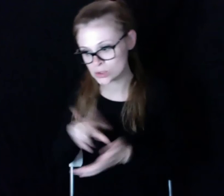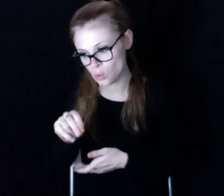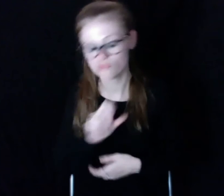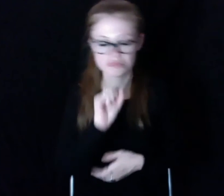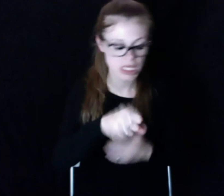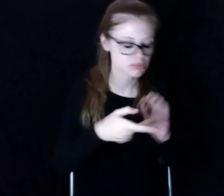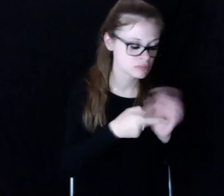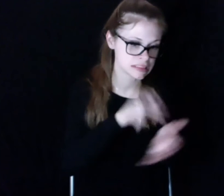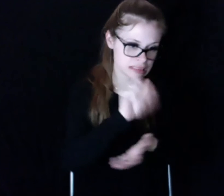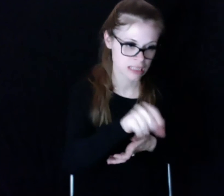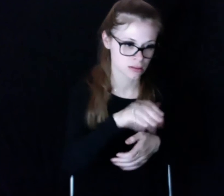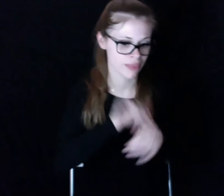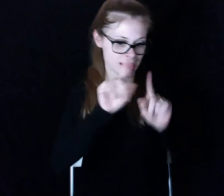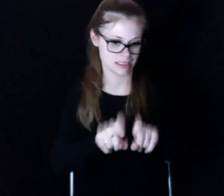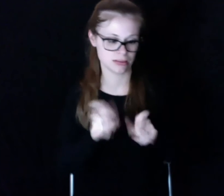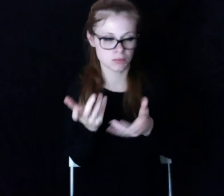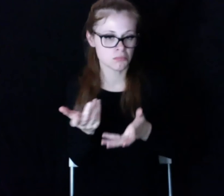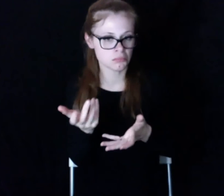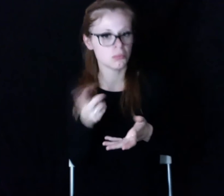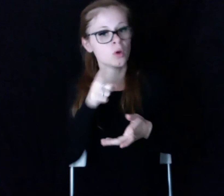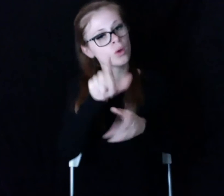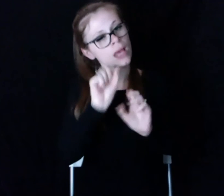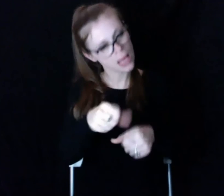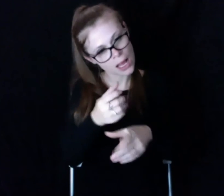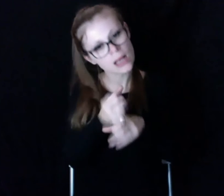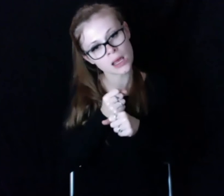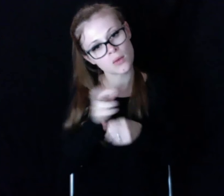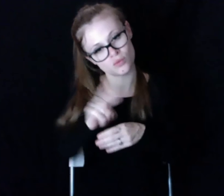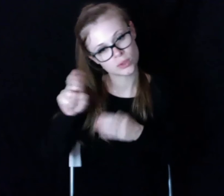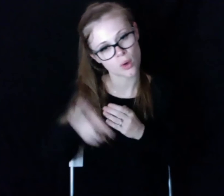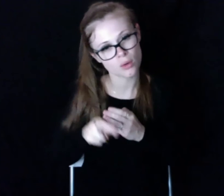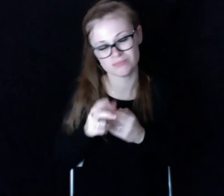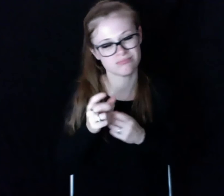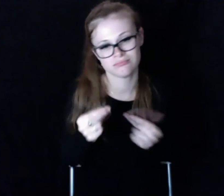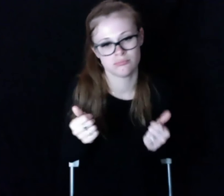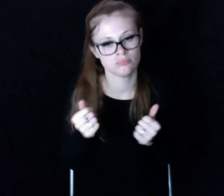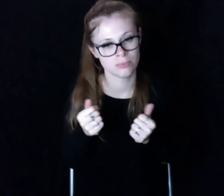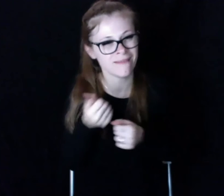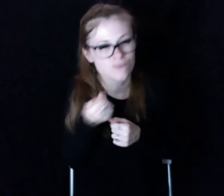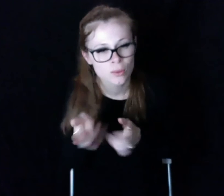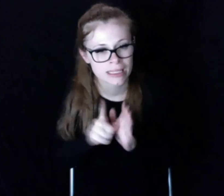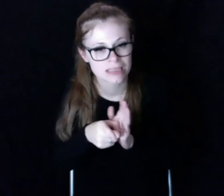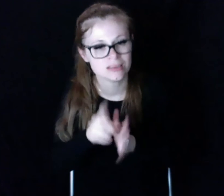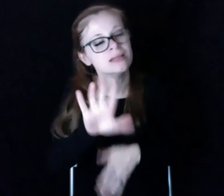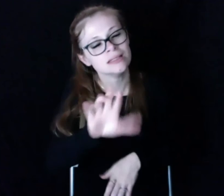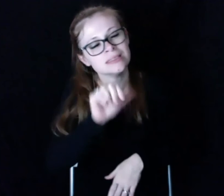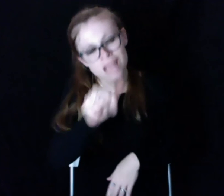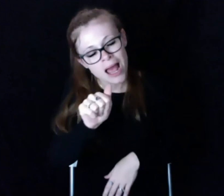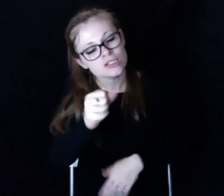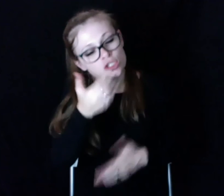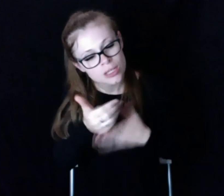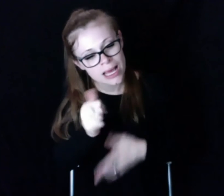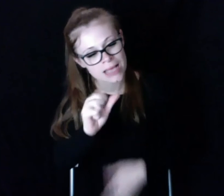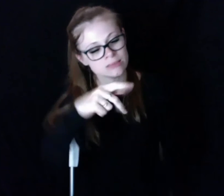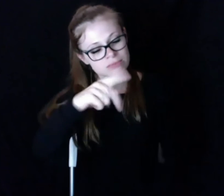yes, where you can get a result in a matter of minutes. They are not quite as good as PCR, but they